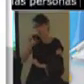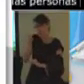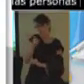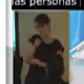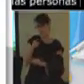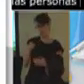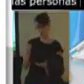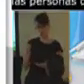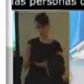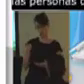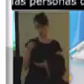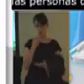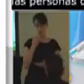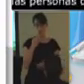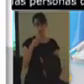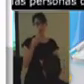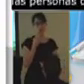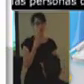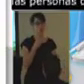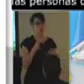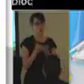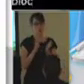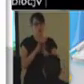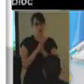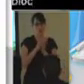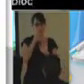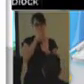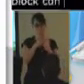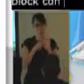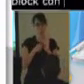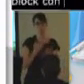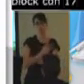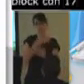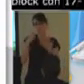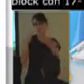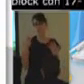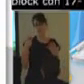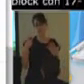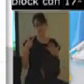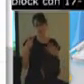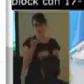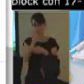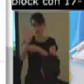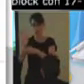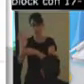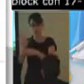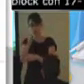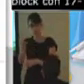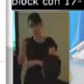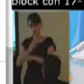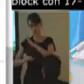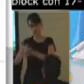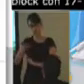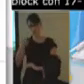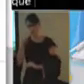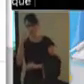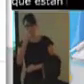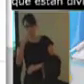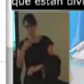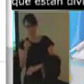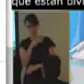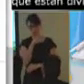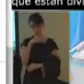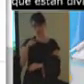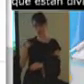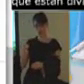instructions to somebody with a mental disability, we might give them a manual with 25 pages divided